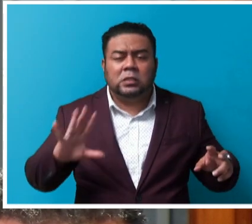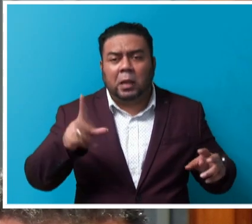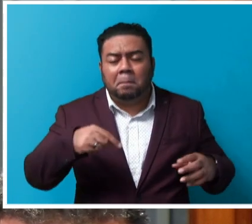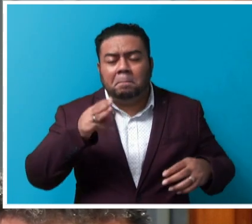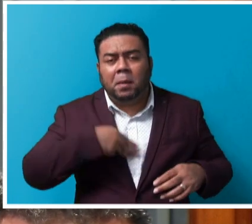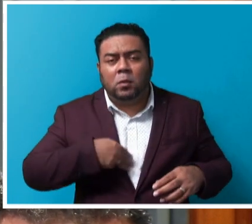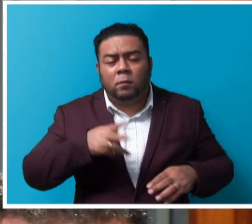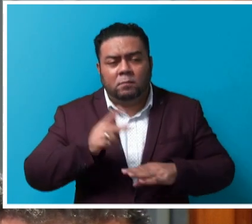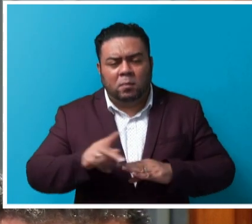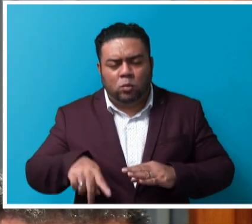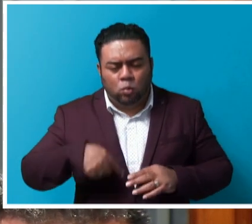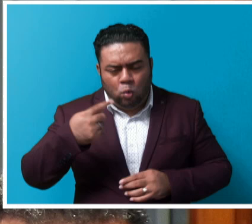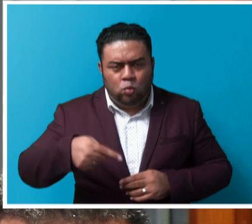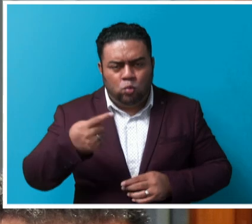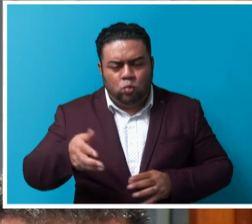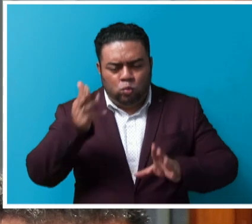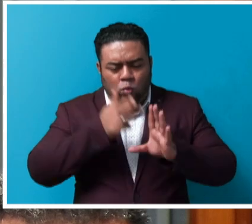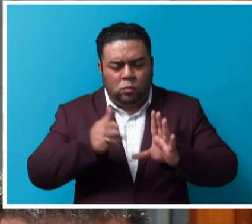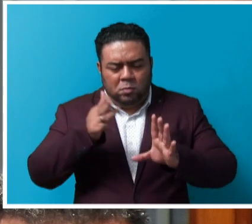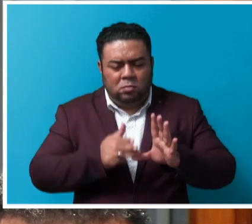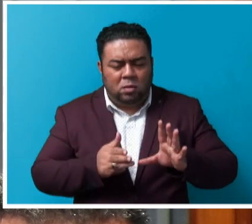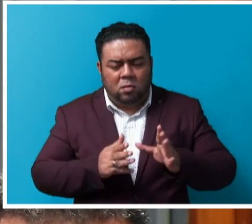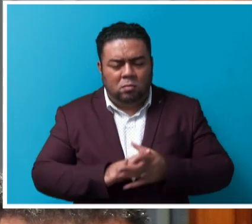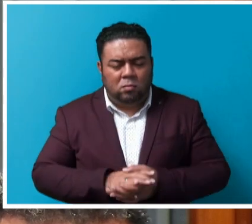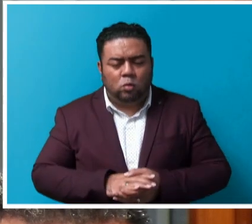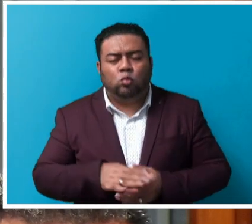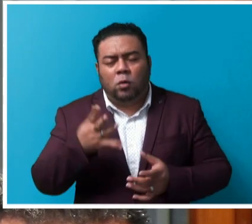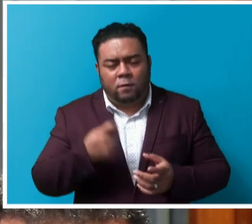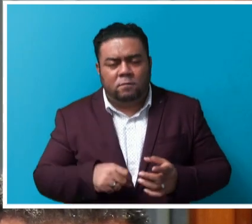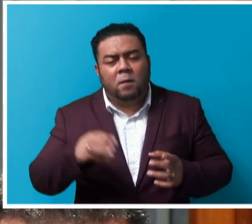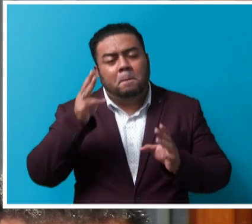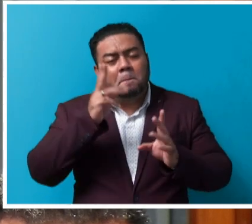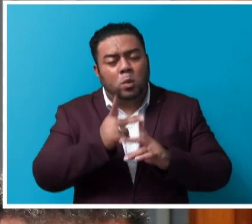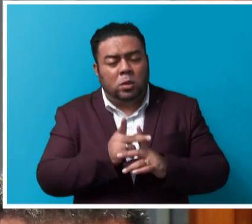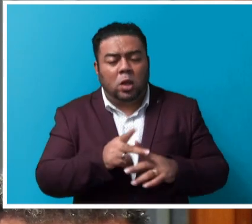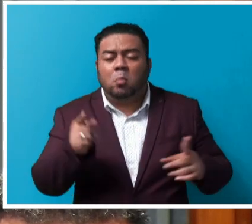Parliament who continue to use social media to gain political mileage